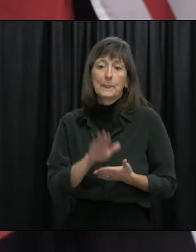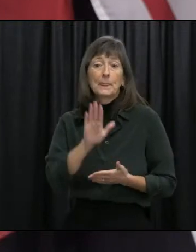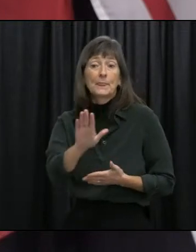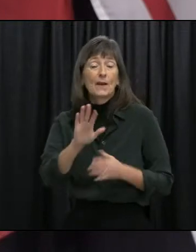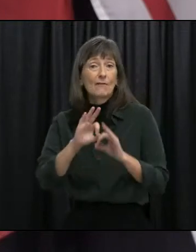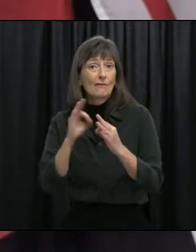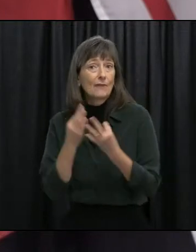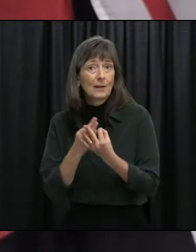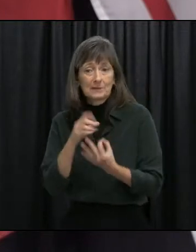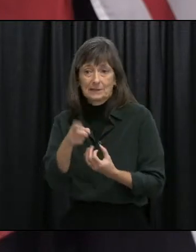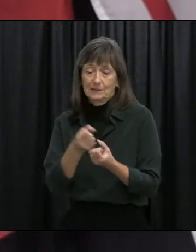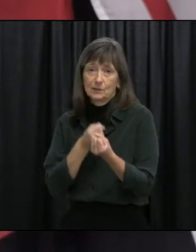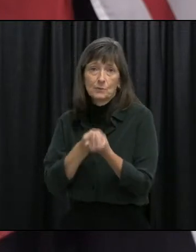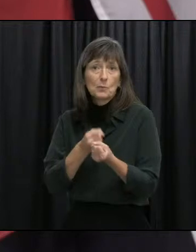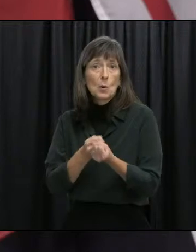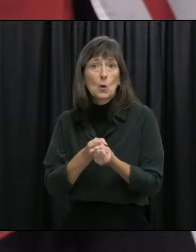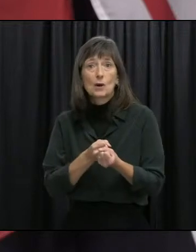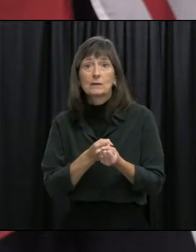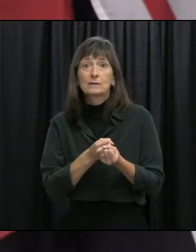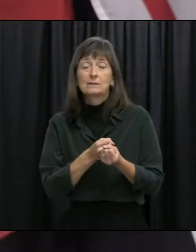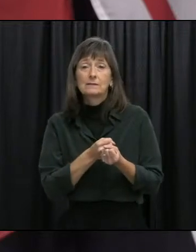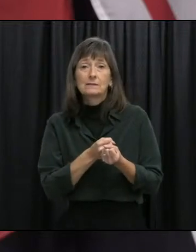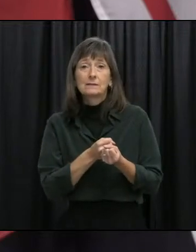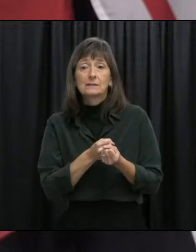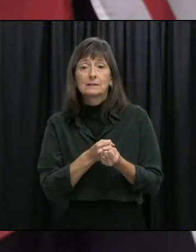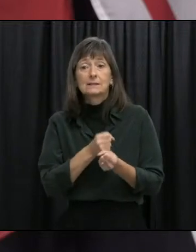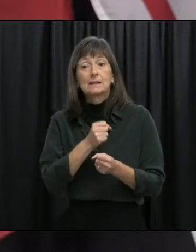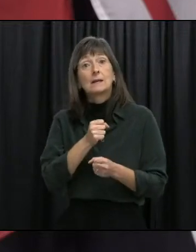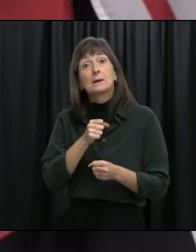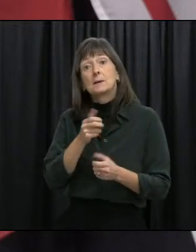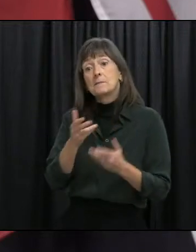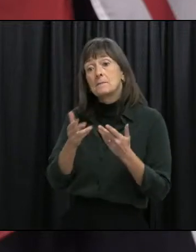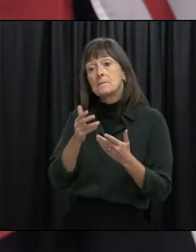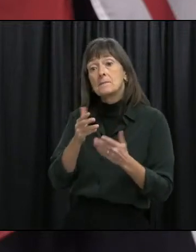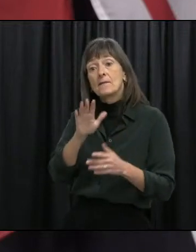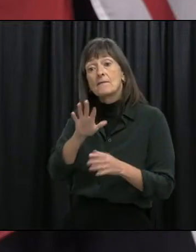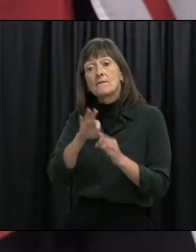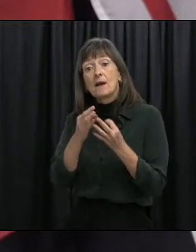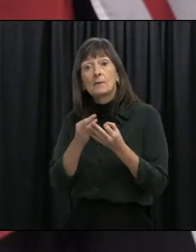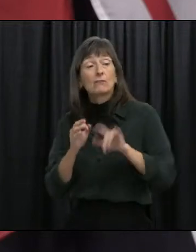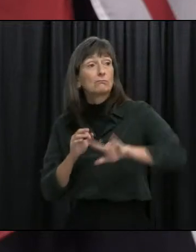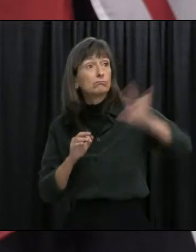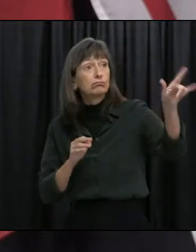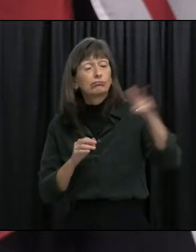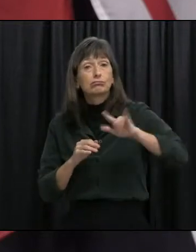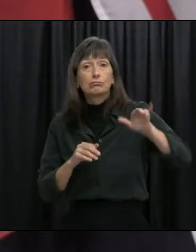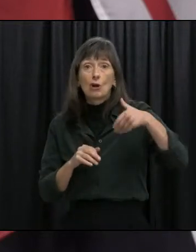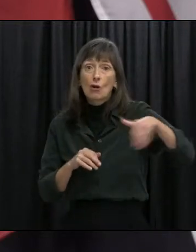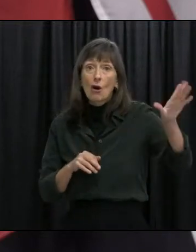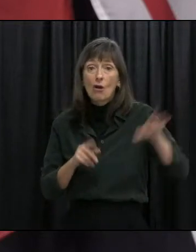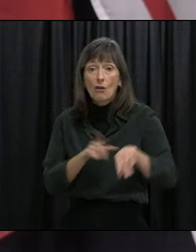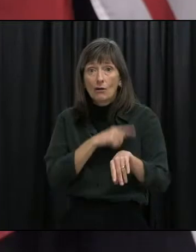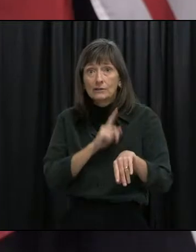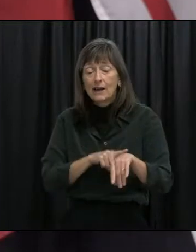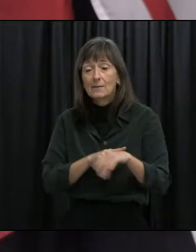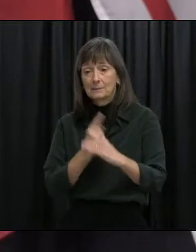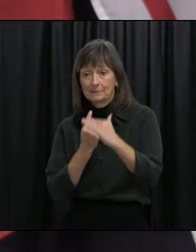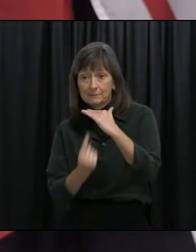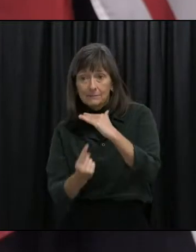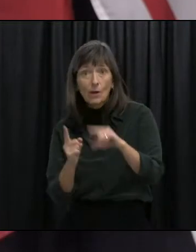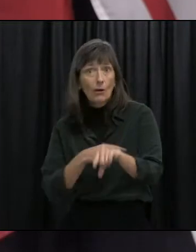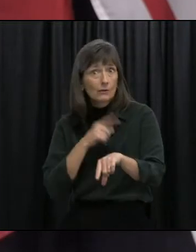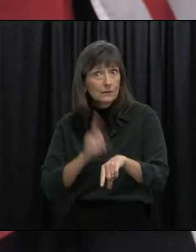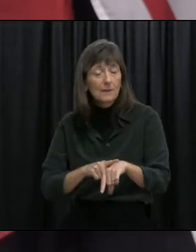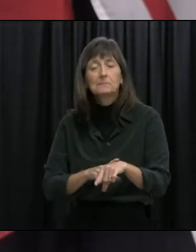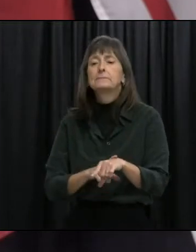in need of our support, not our condemnation. I understand that these have been